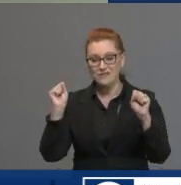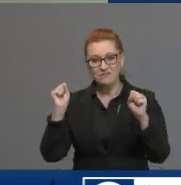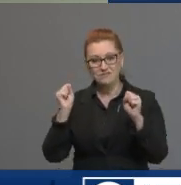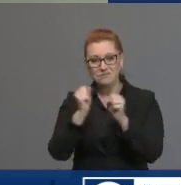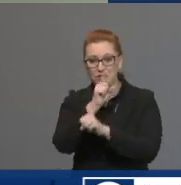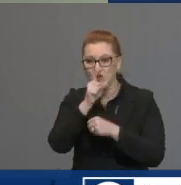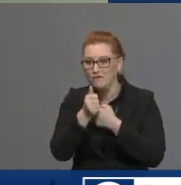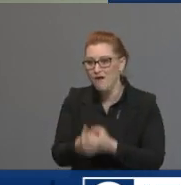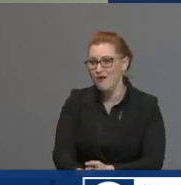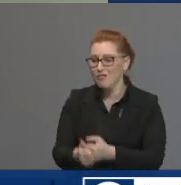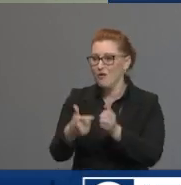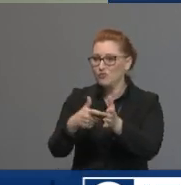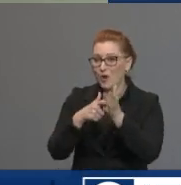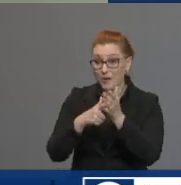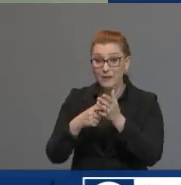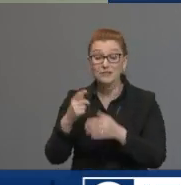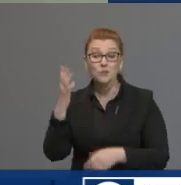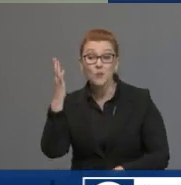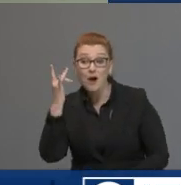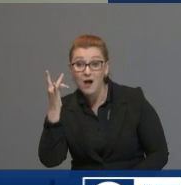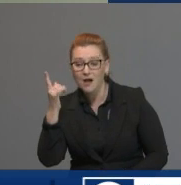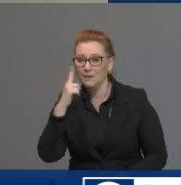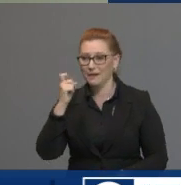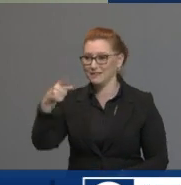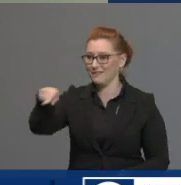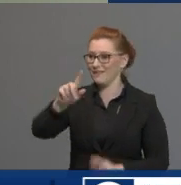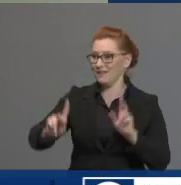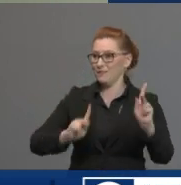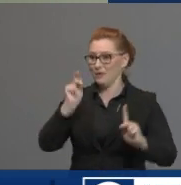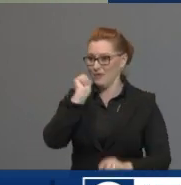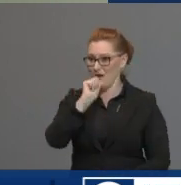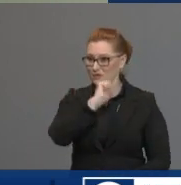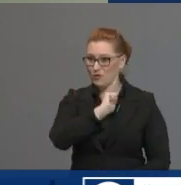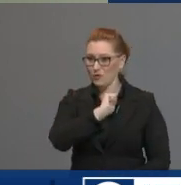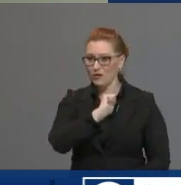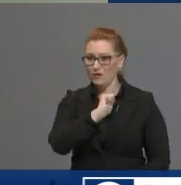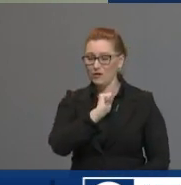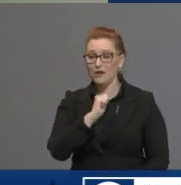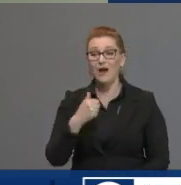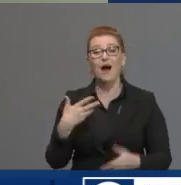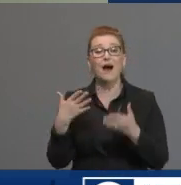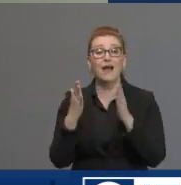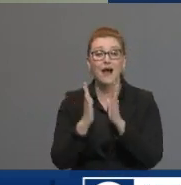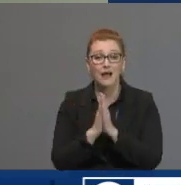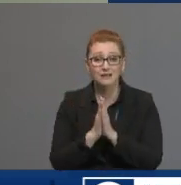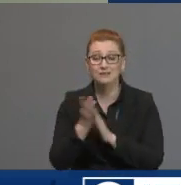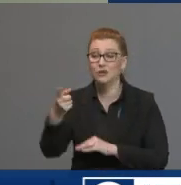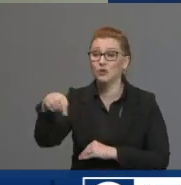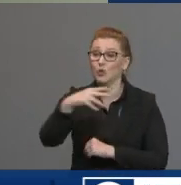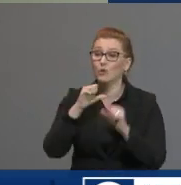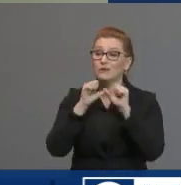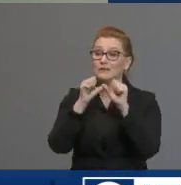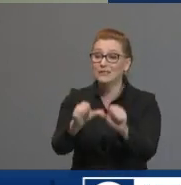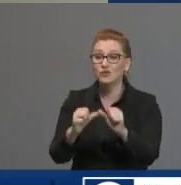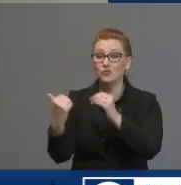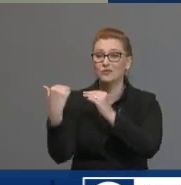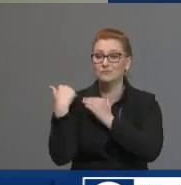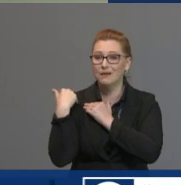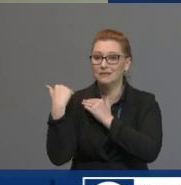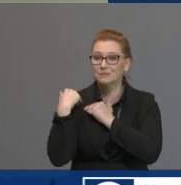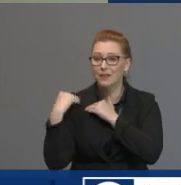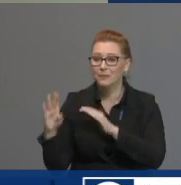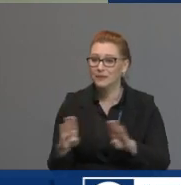squarely within phase one is because of you. And I would ask for this continued responsible